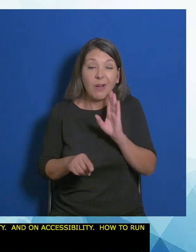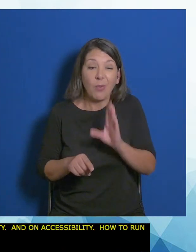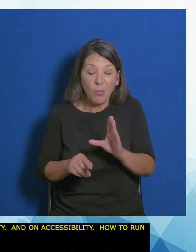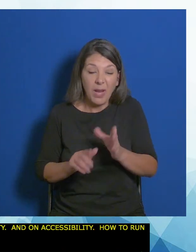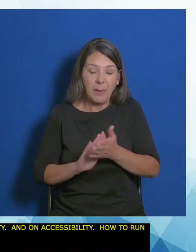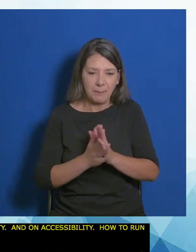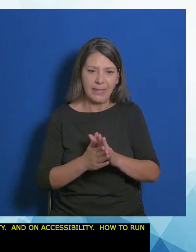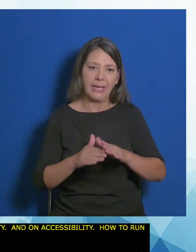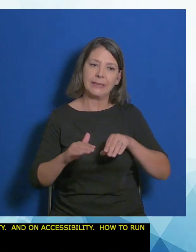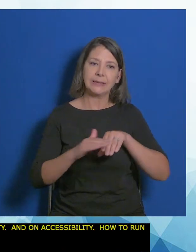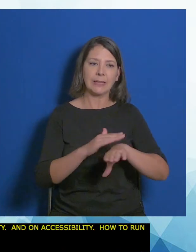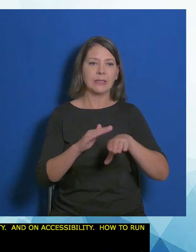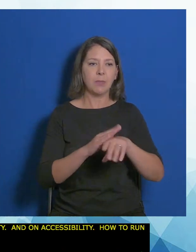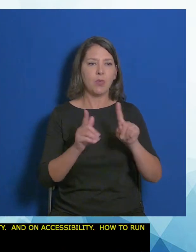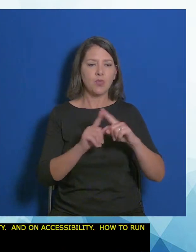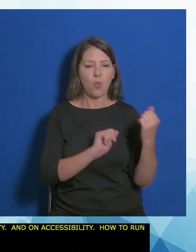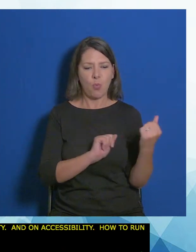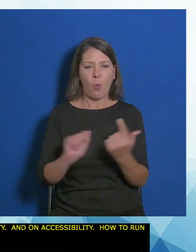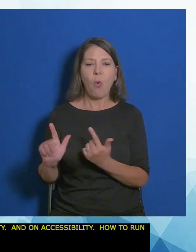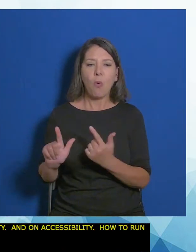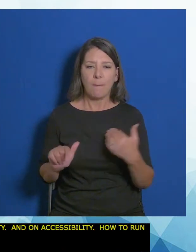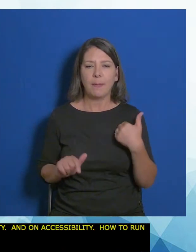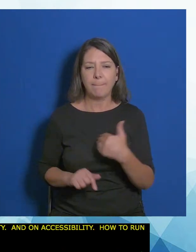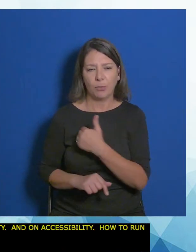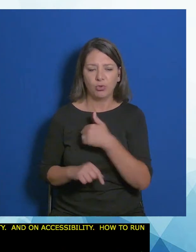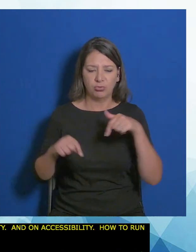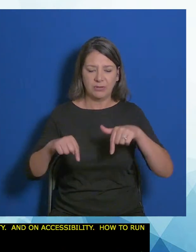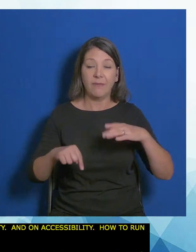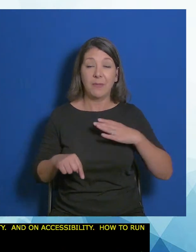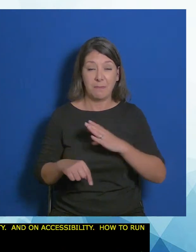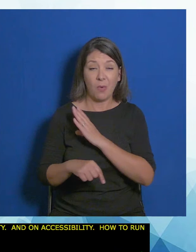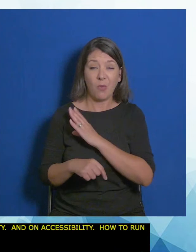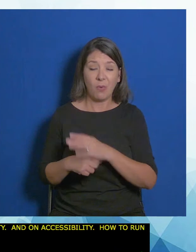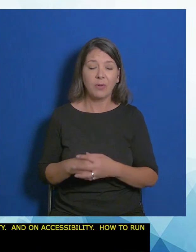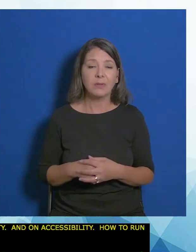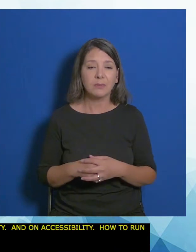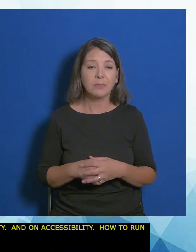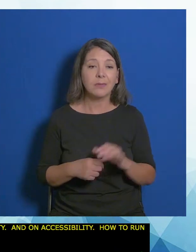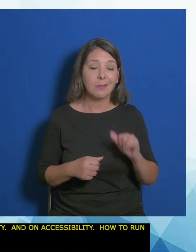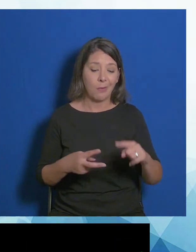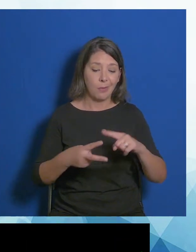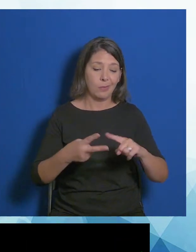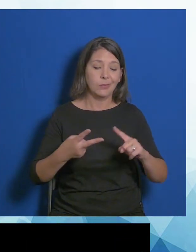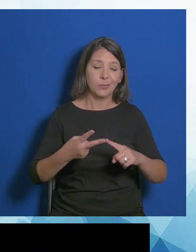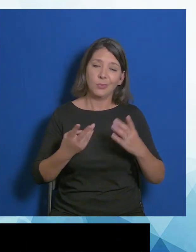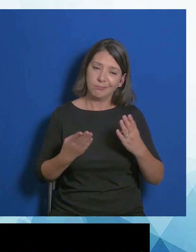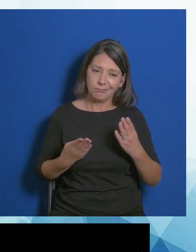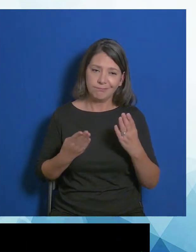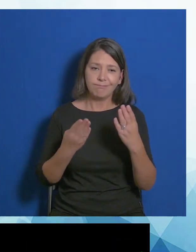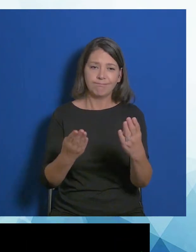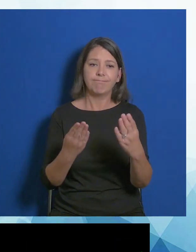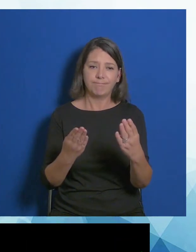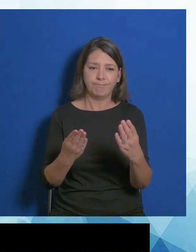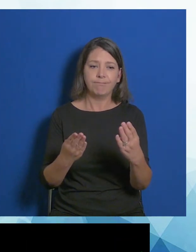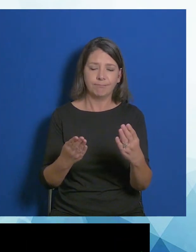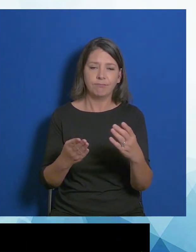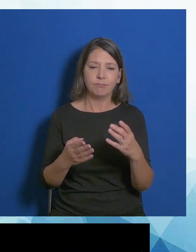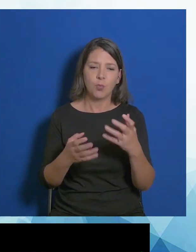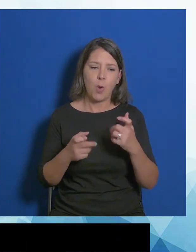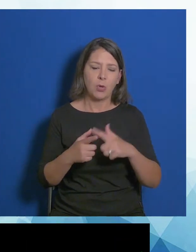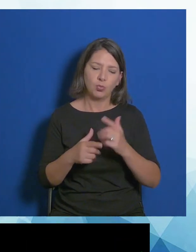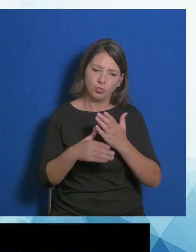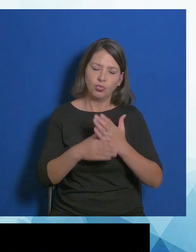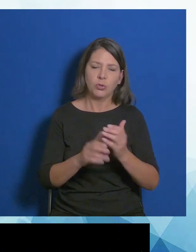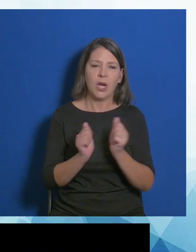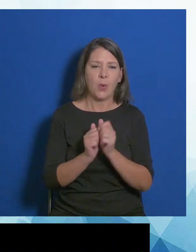to all board members. Those are the 2 recommendations that they wanted to share with